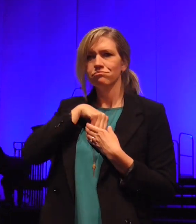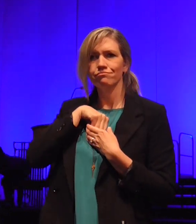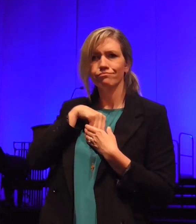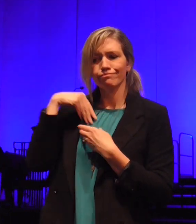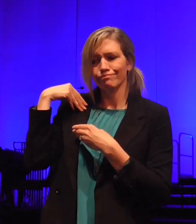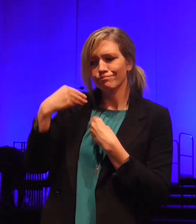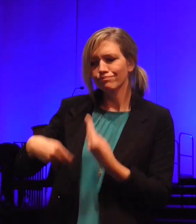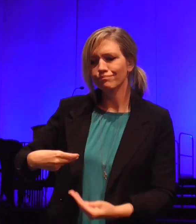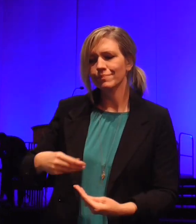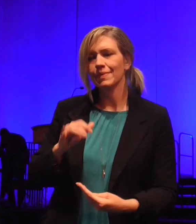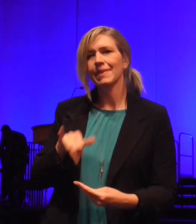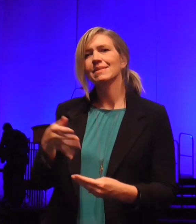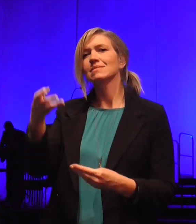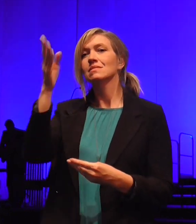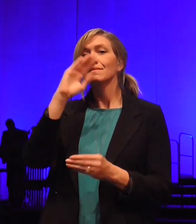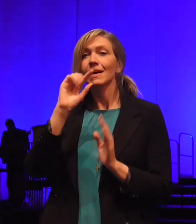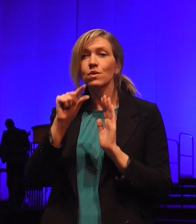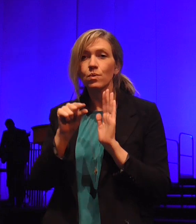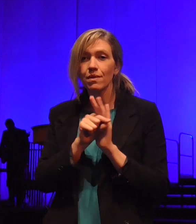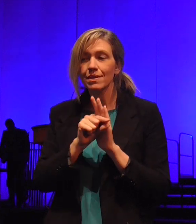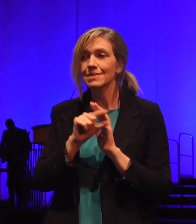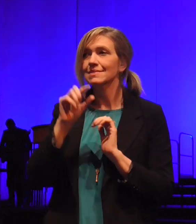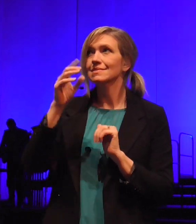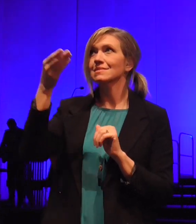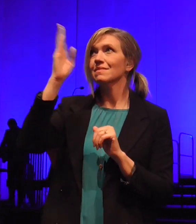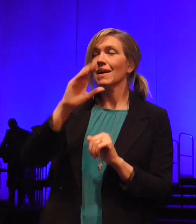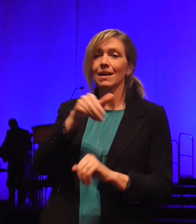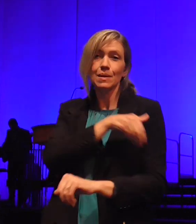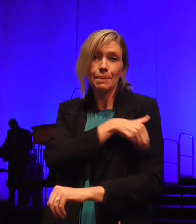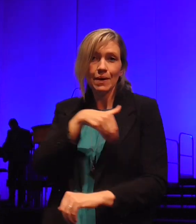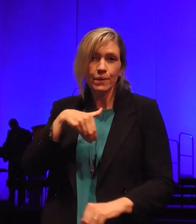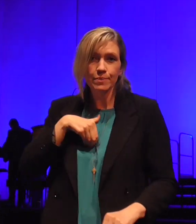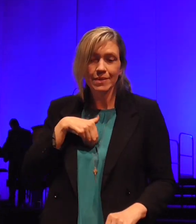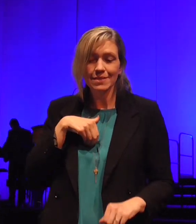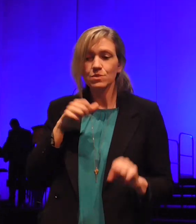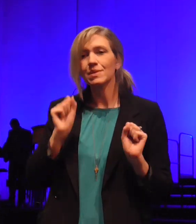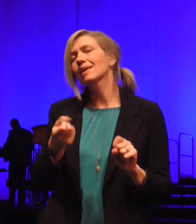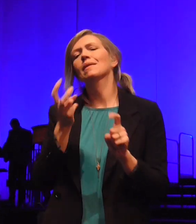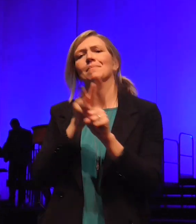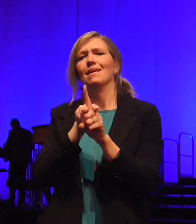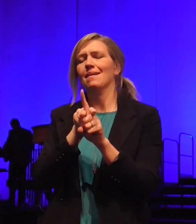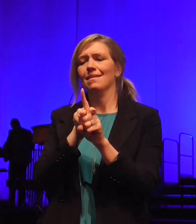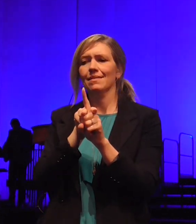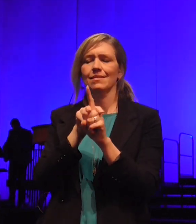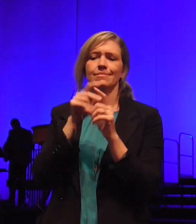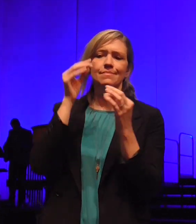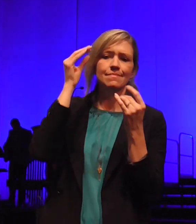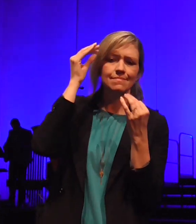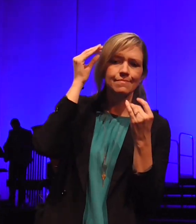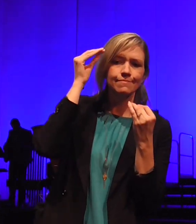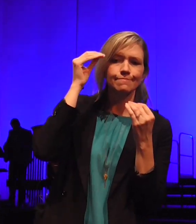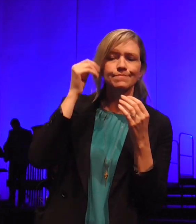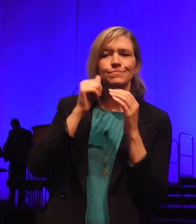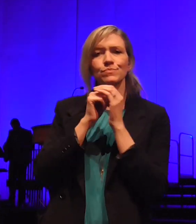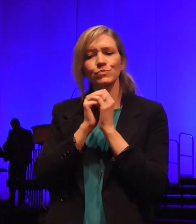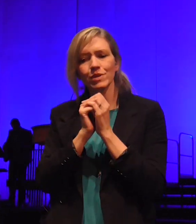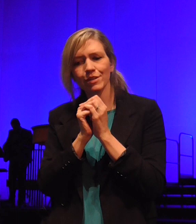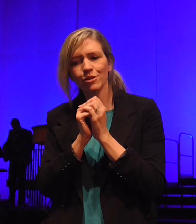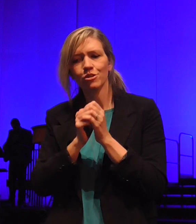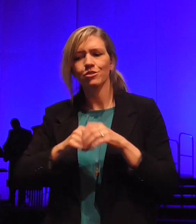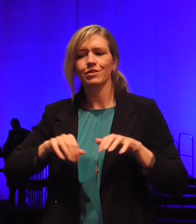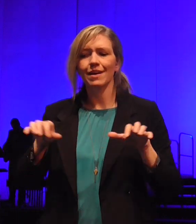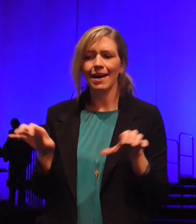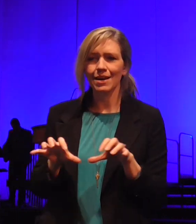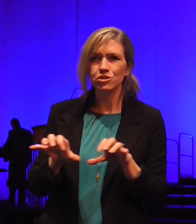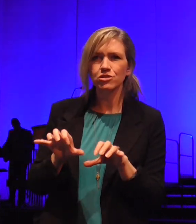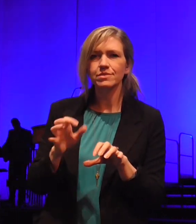inheritance of divine qualities, of divine empowerment. And we get to apply them in mind and in prayer,